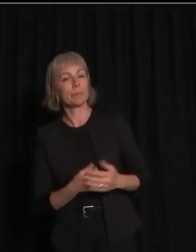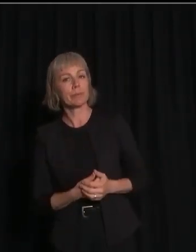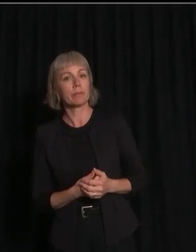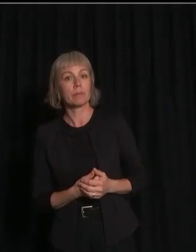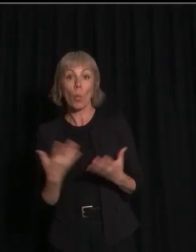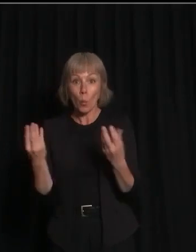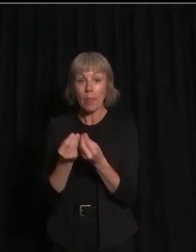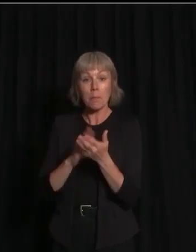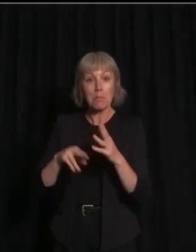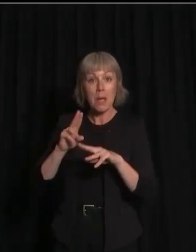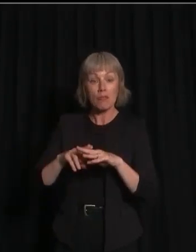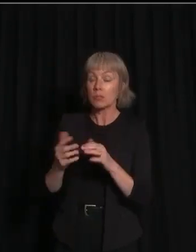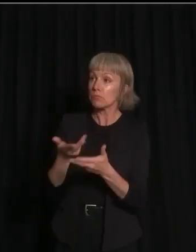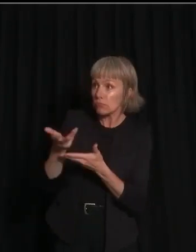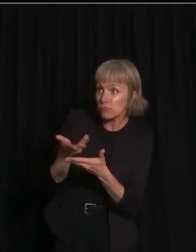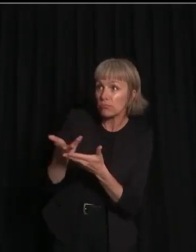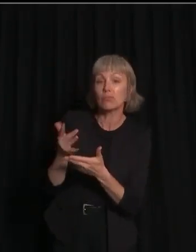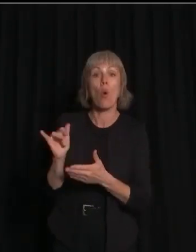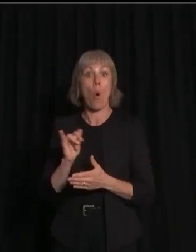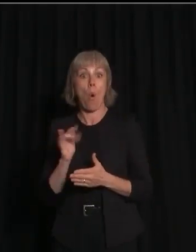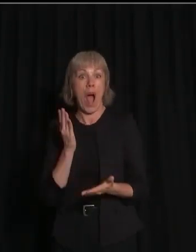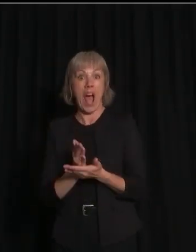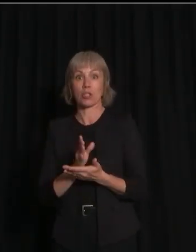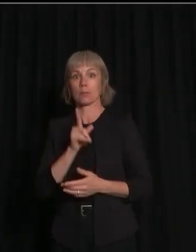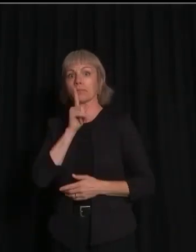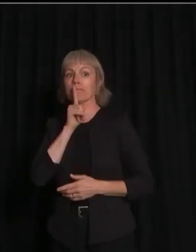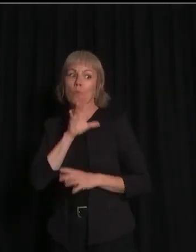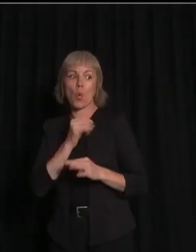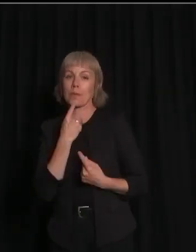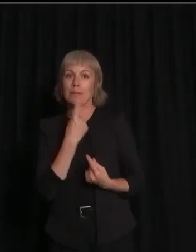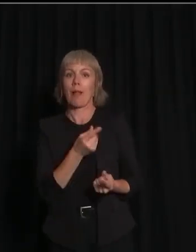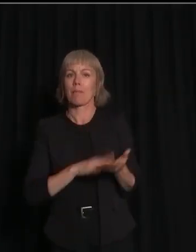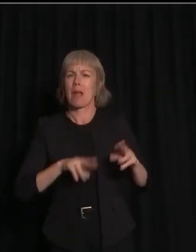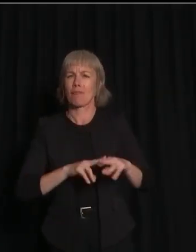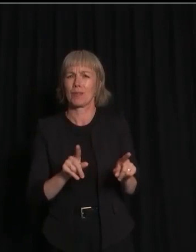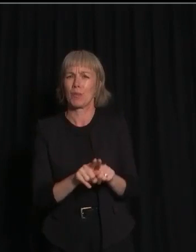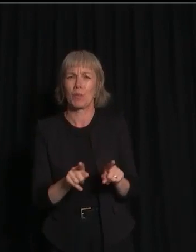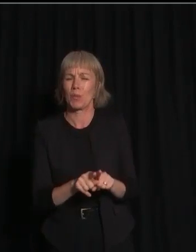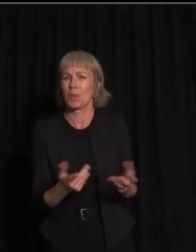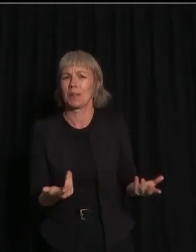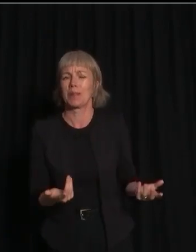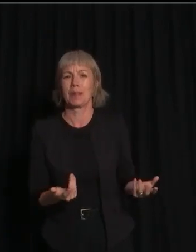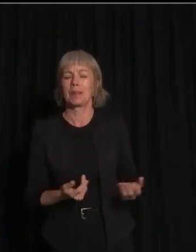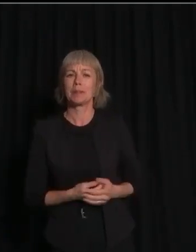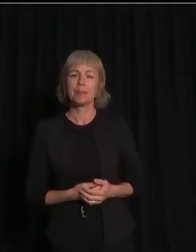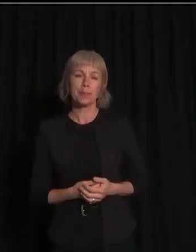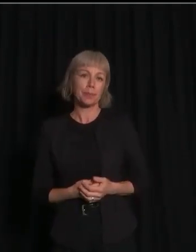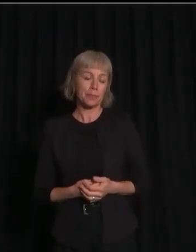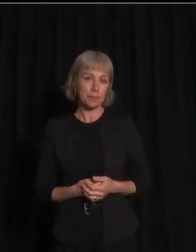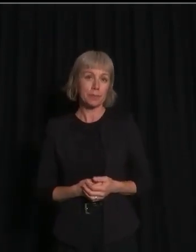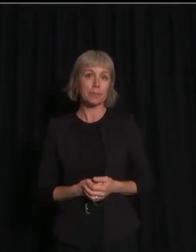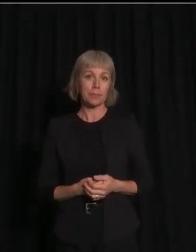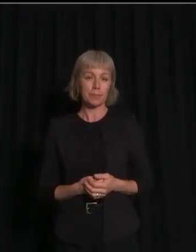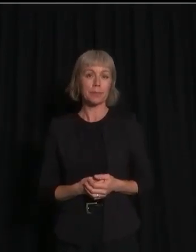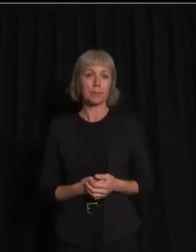your parents or even hiding the truth from your parents. So, since it's considered that a